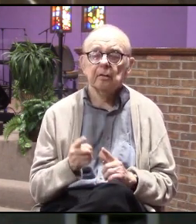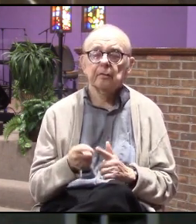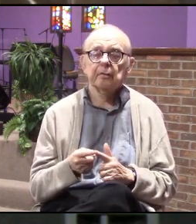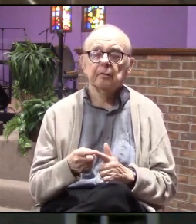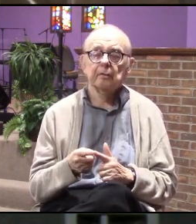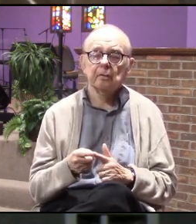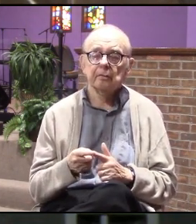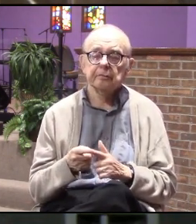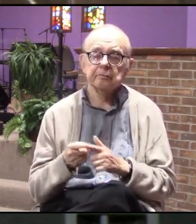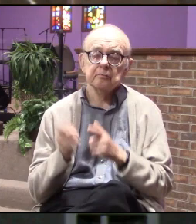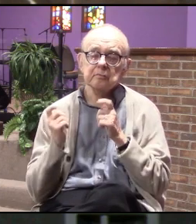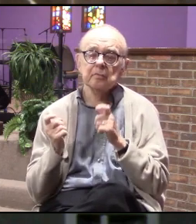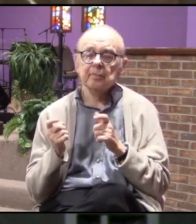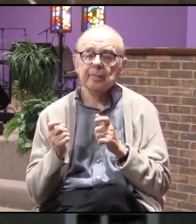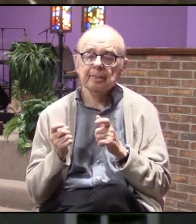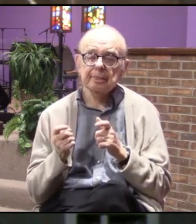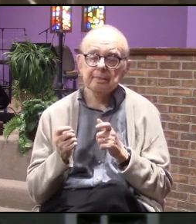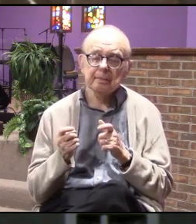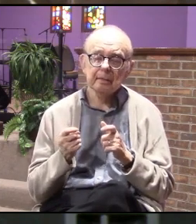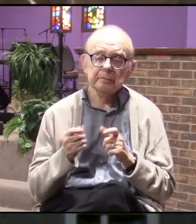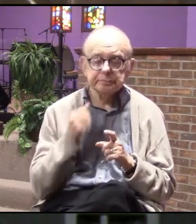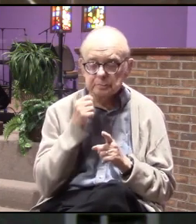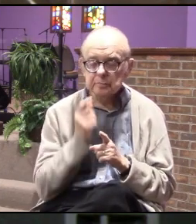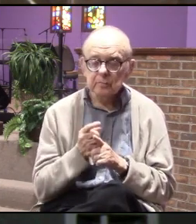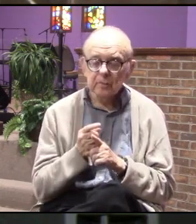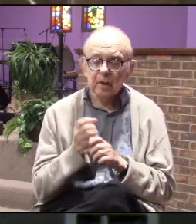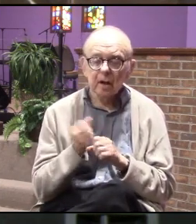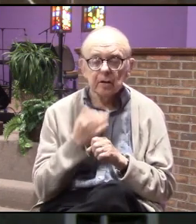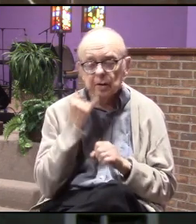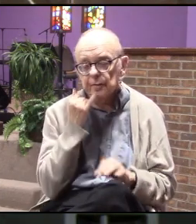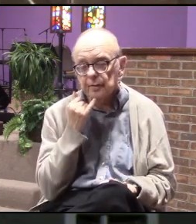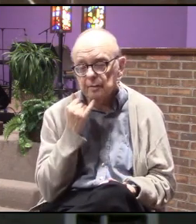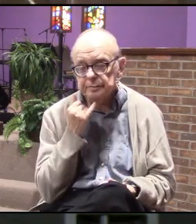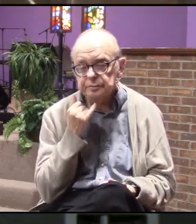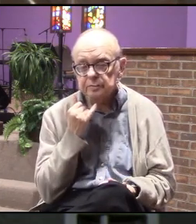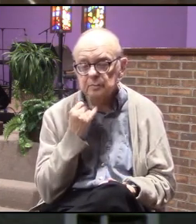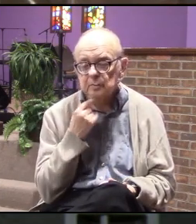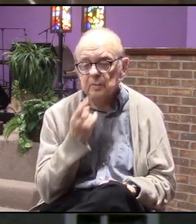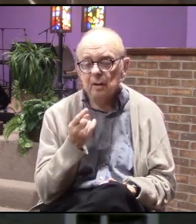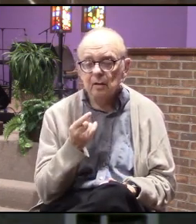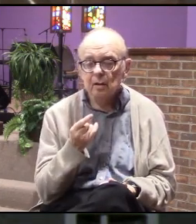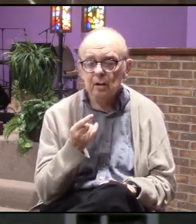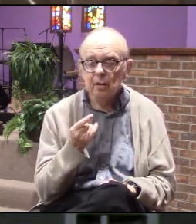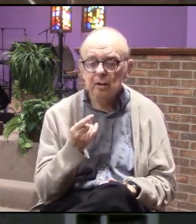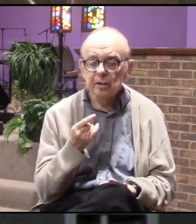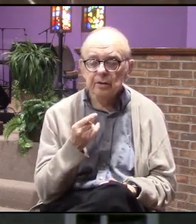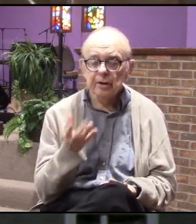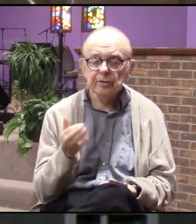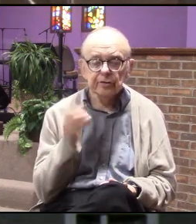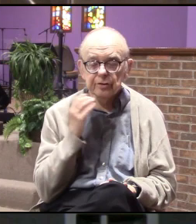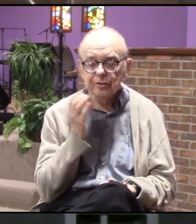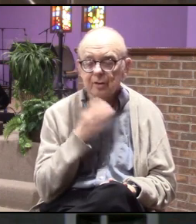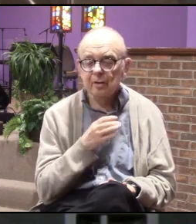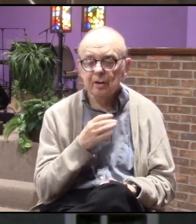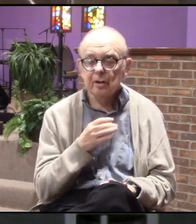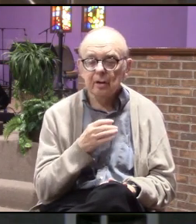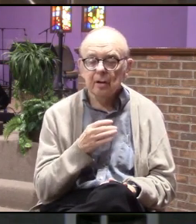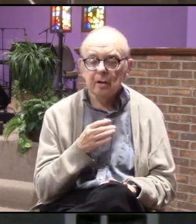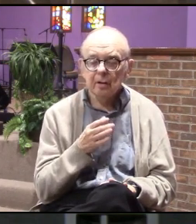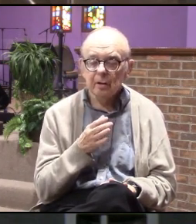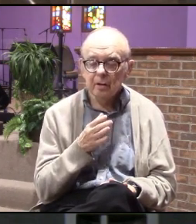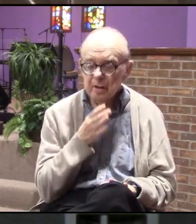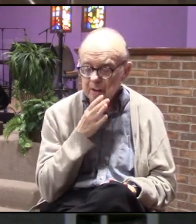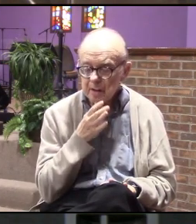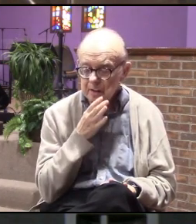then all of a sudden, my sister's got her on the phone, and she says, well, here, this is Chuck. And she just says,